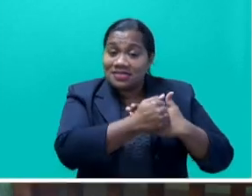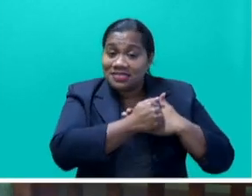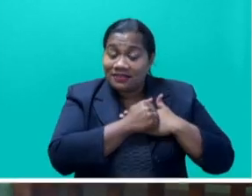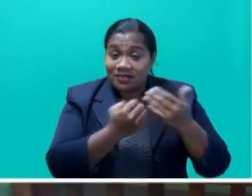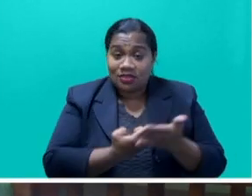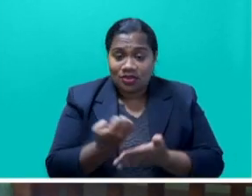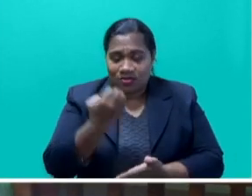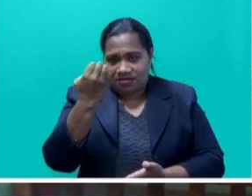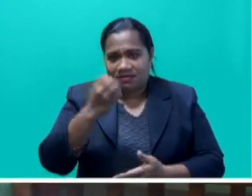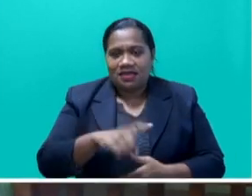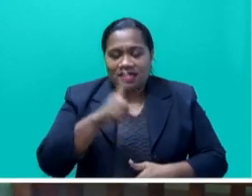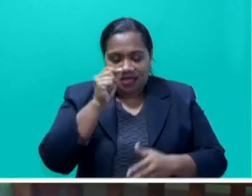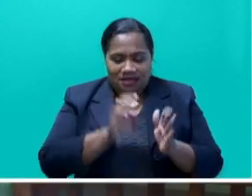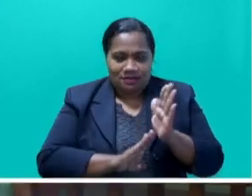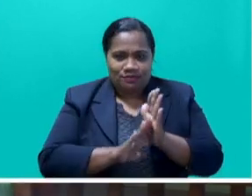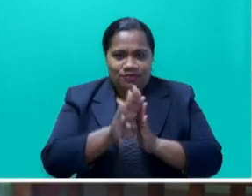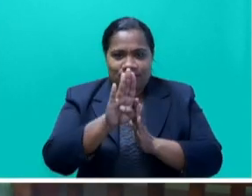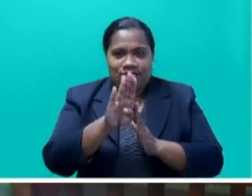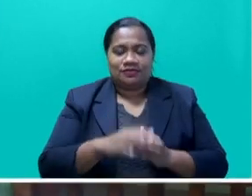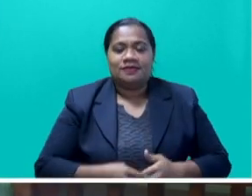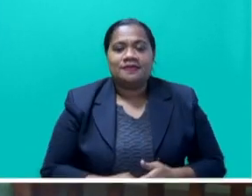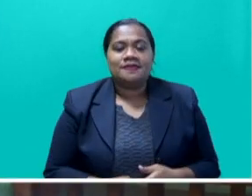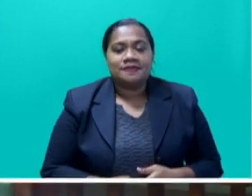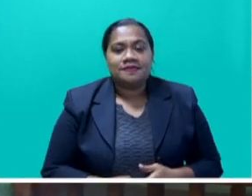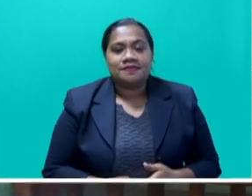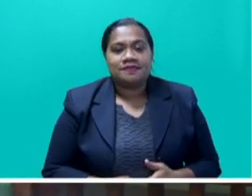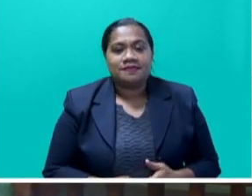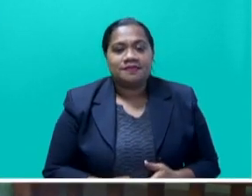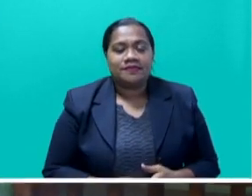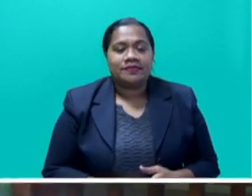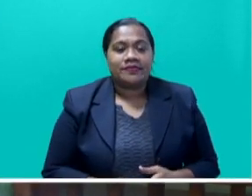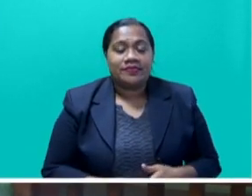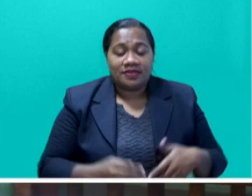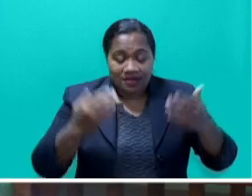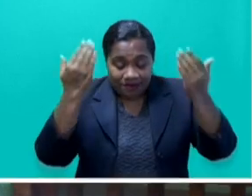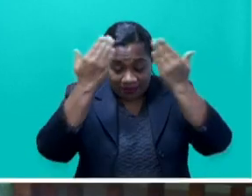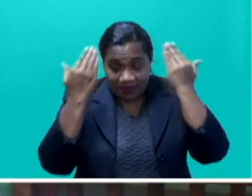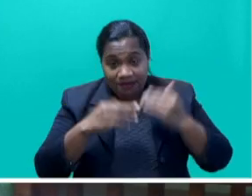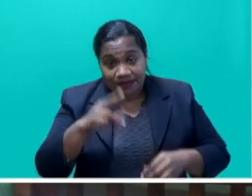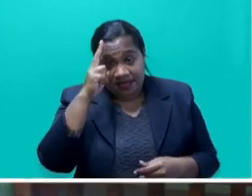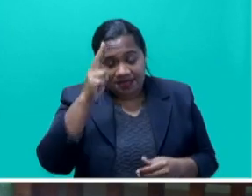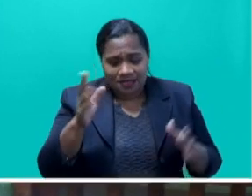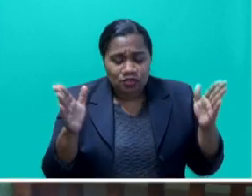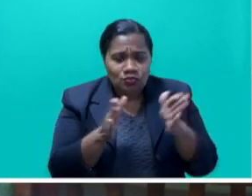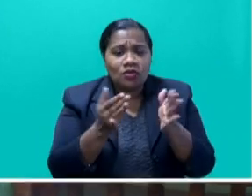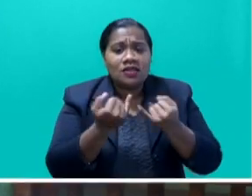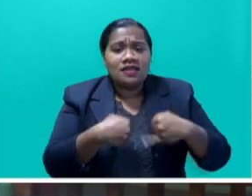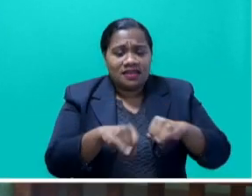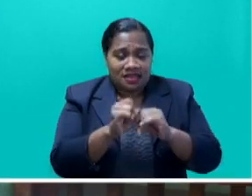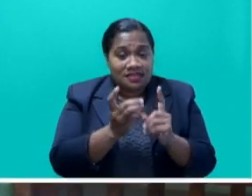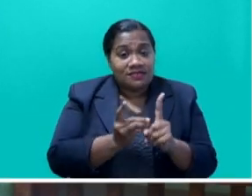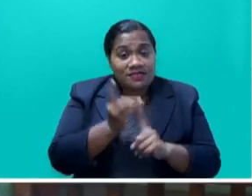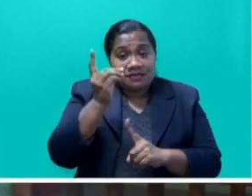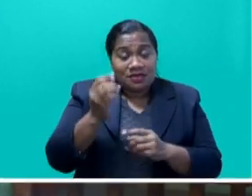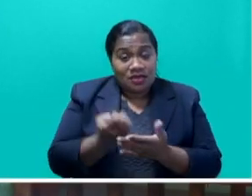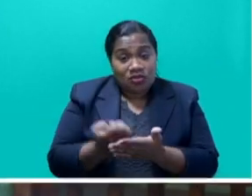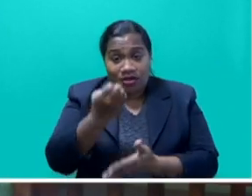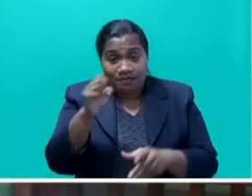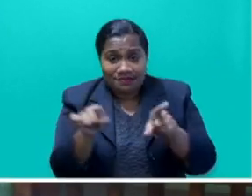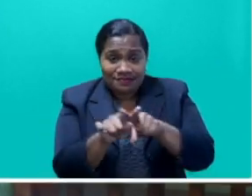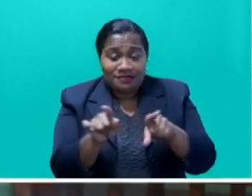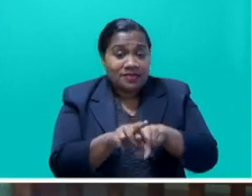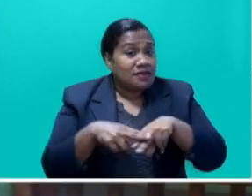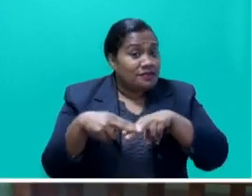can rise from its current contracted size. Mr. Speaker, sir, small island developing economies like Fiji are